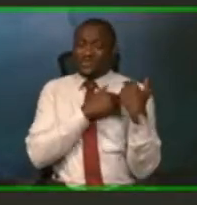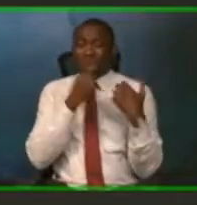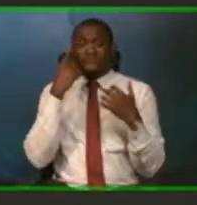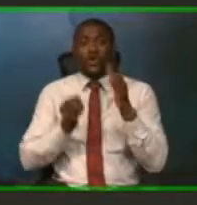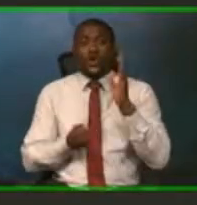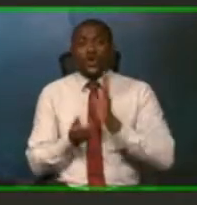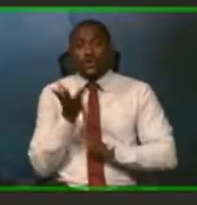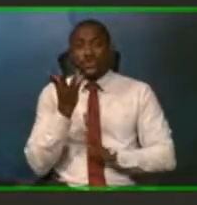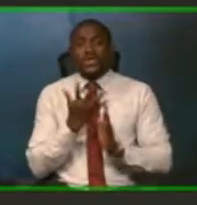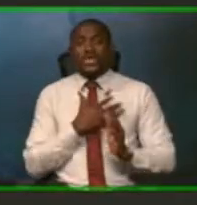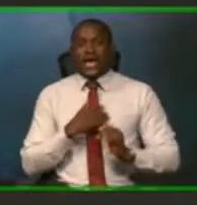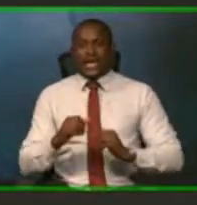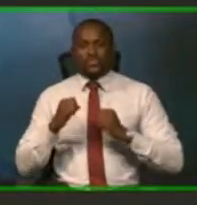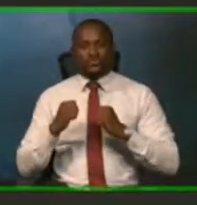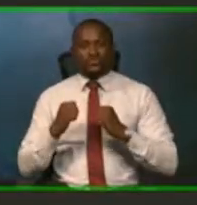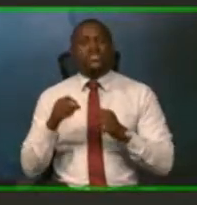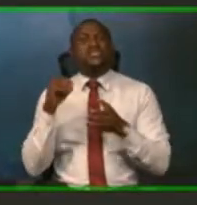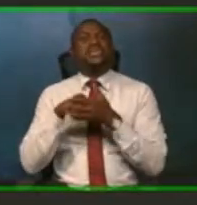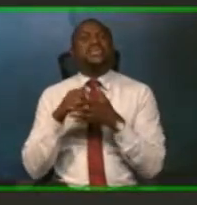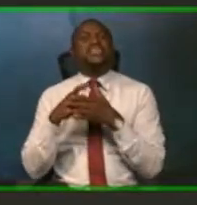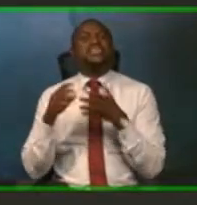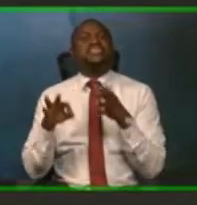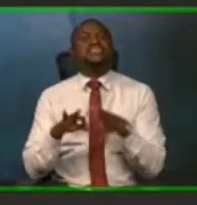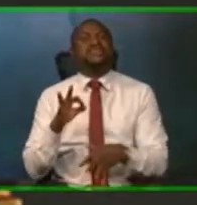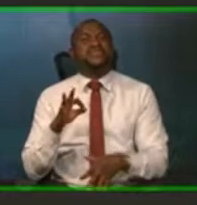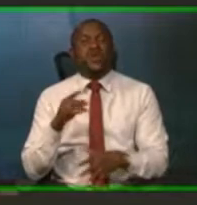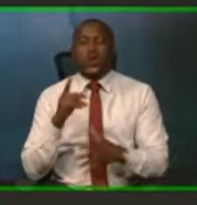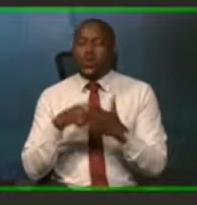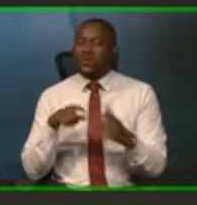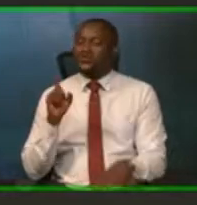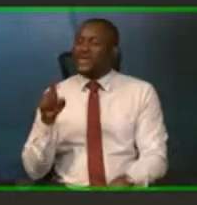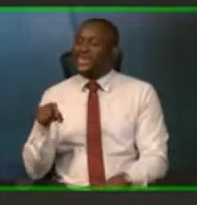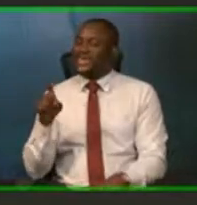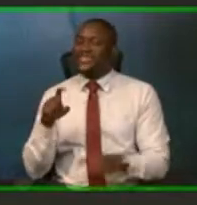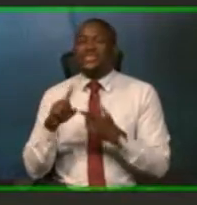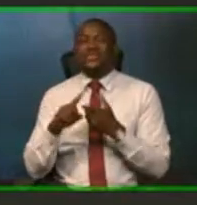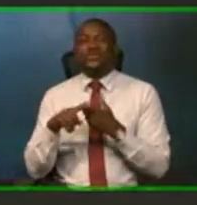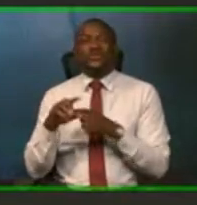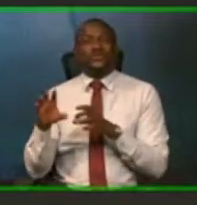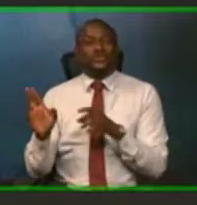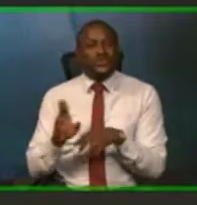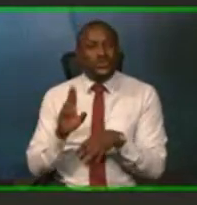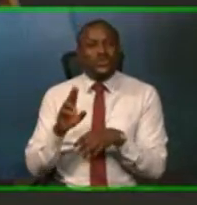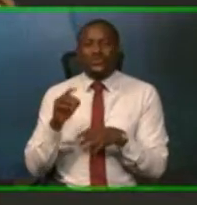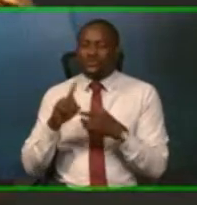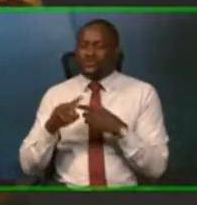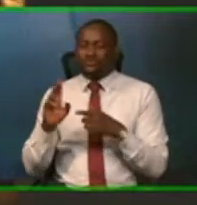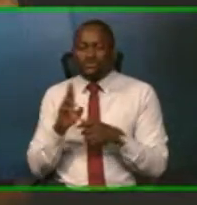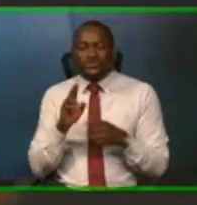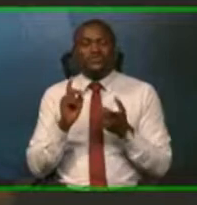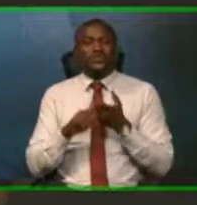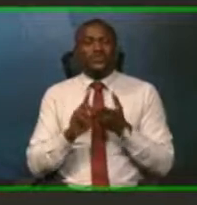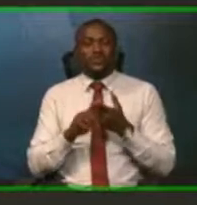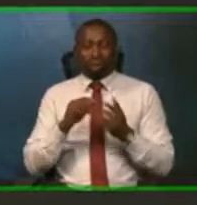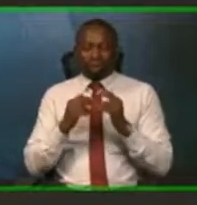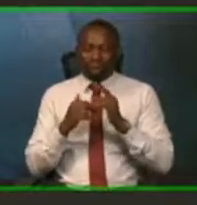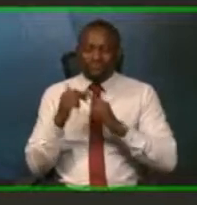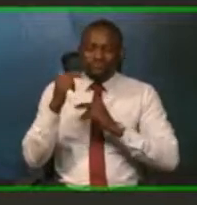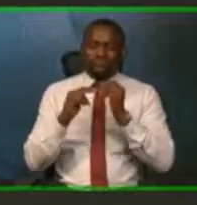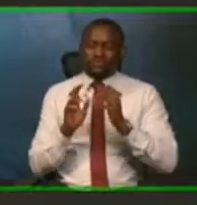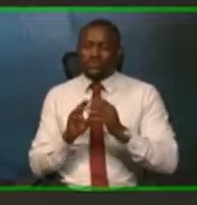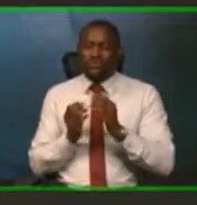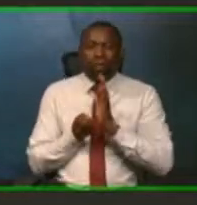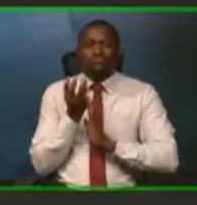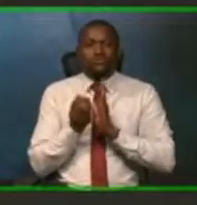stature in the spirit? What do I need to engage to evolve into superior spiritual